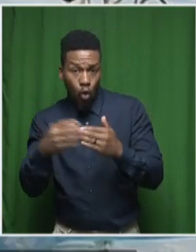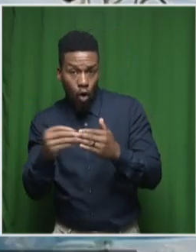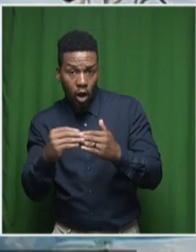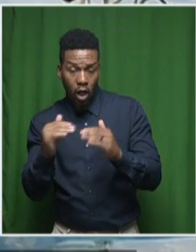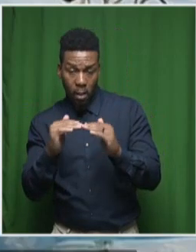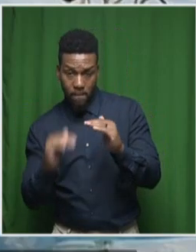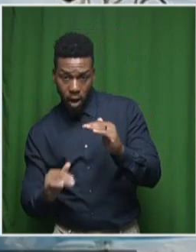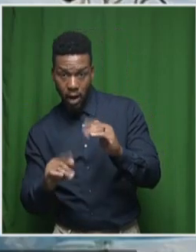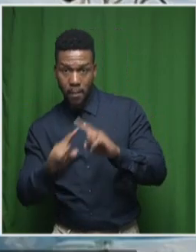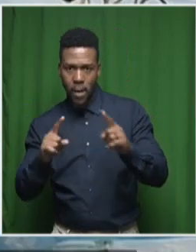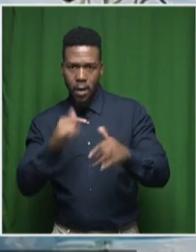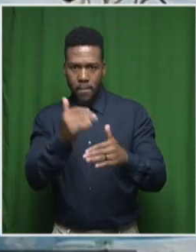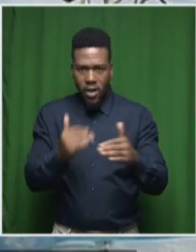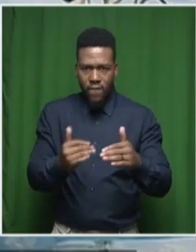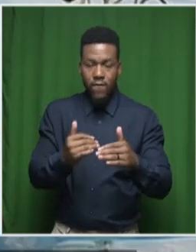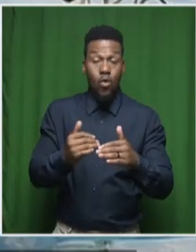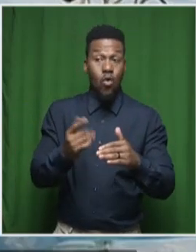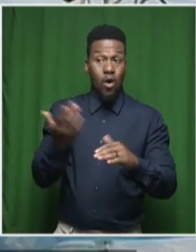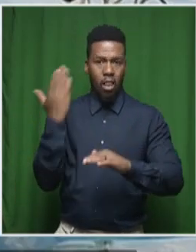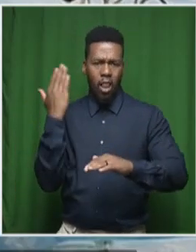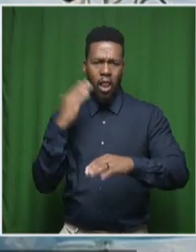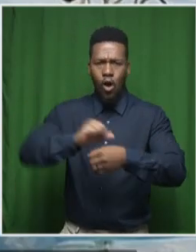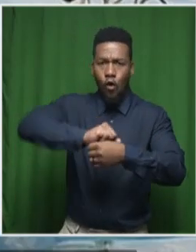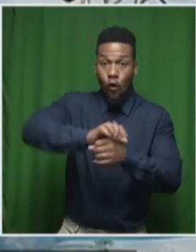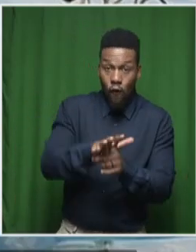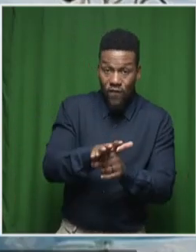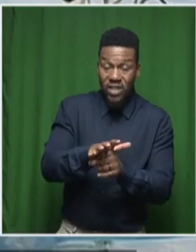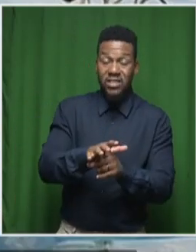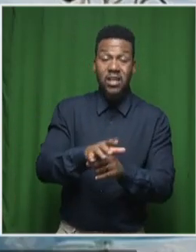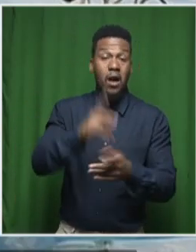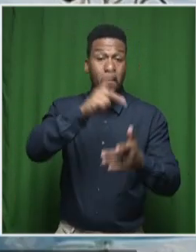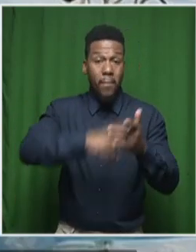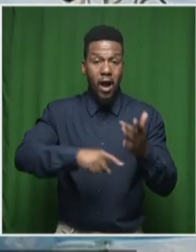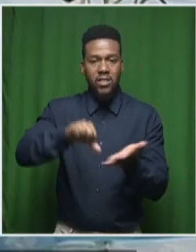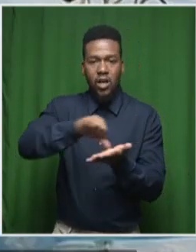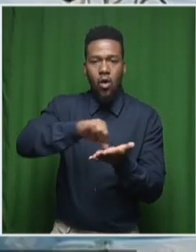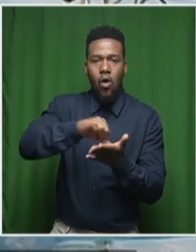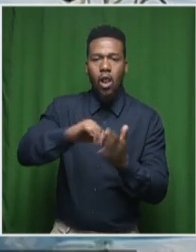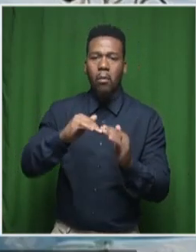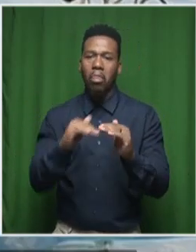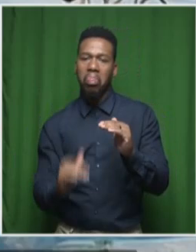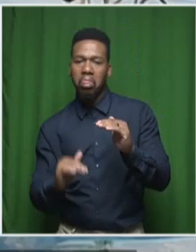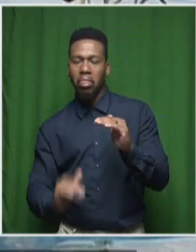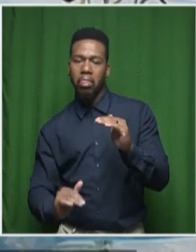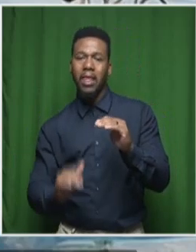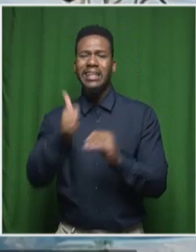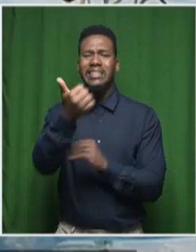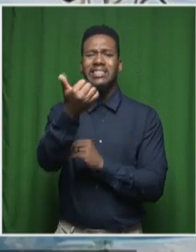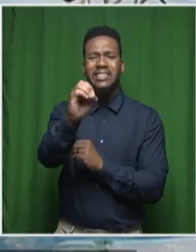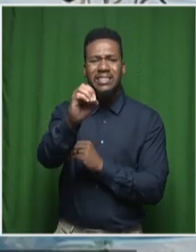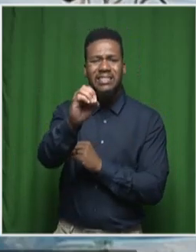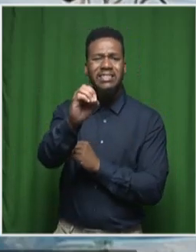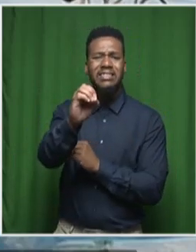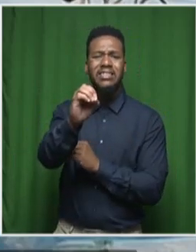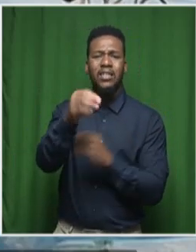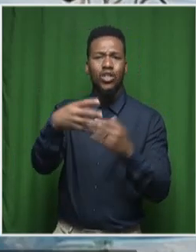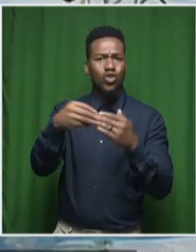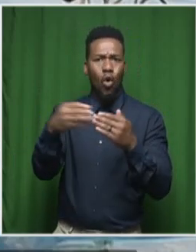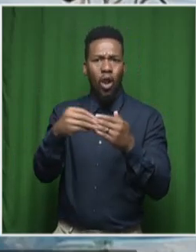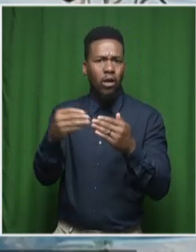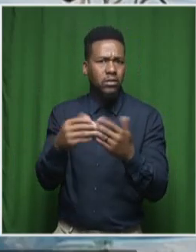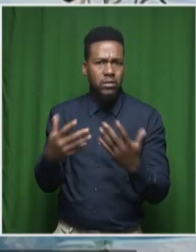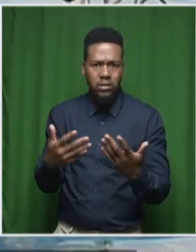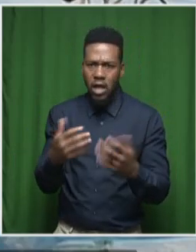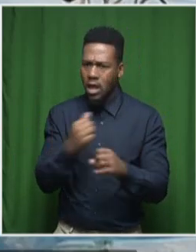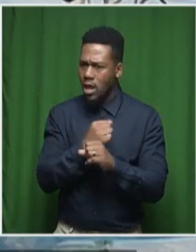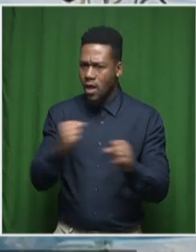COVID, the price of Brent crude oil was ranging at around $60 per barrel, which was almost unheard of in recent